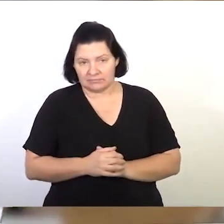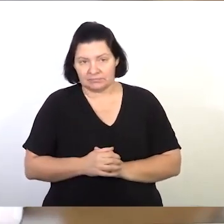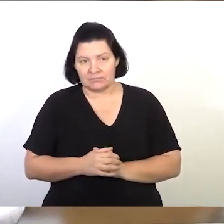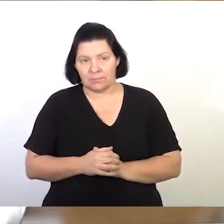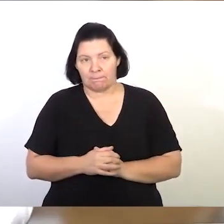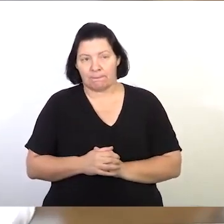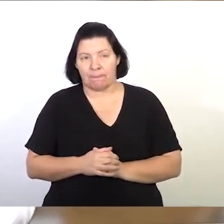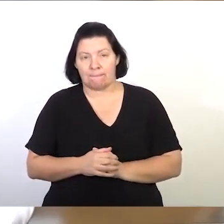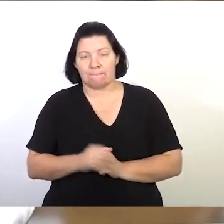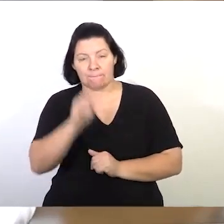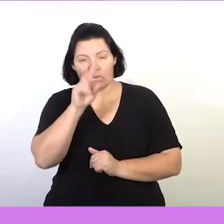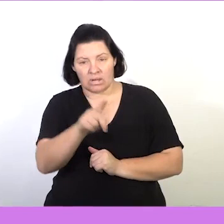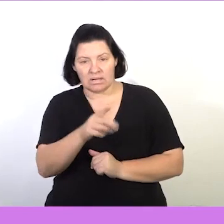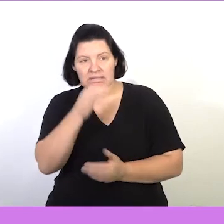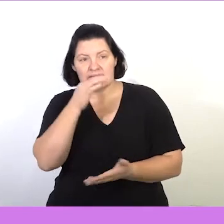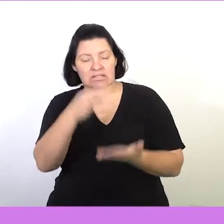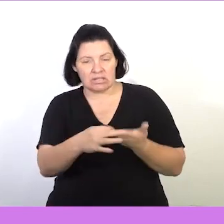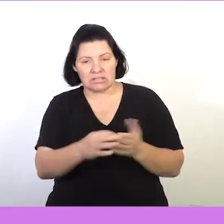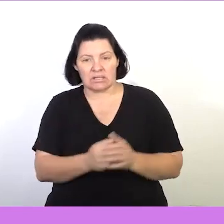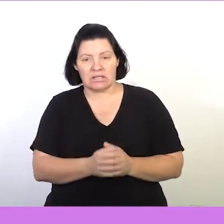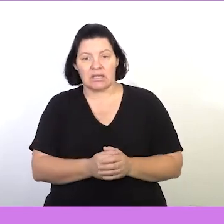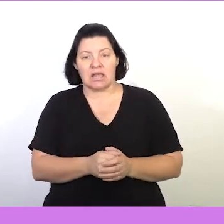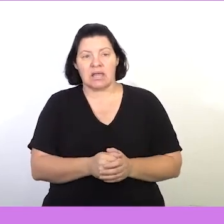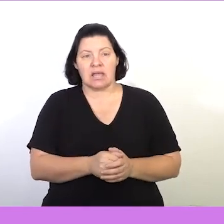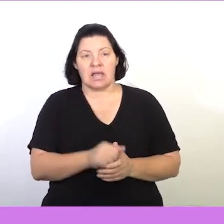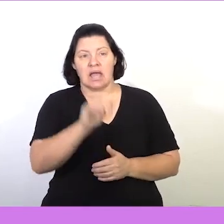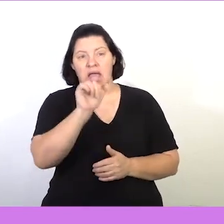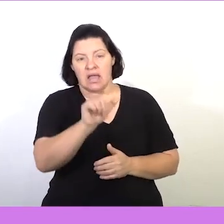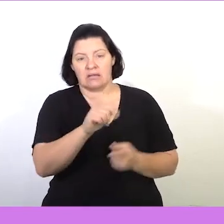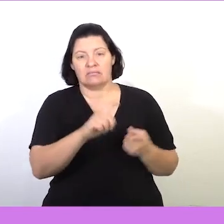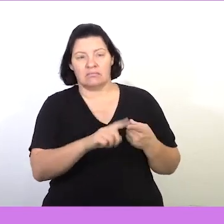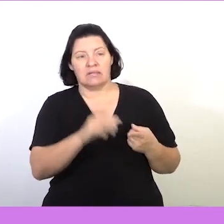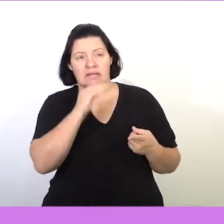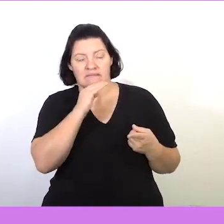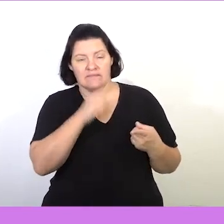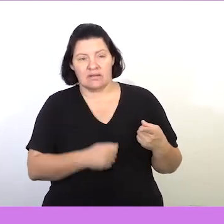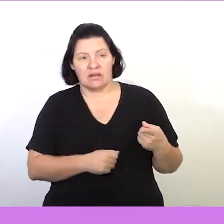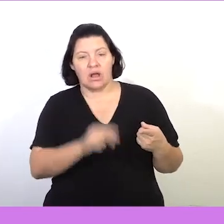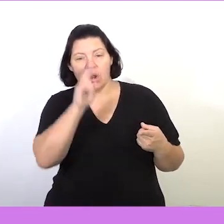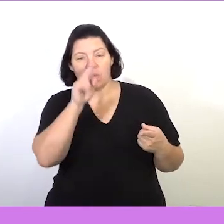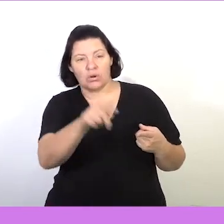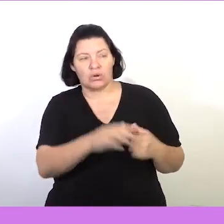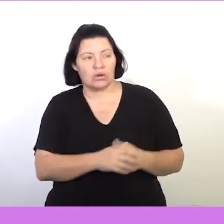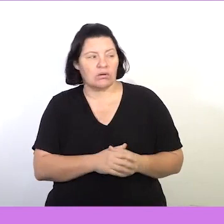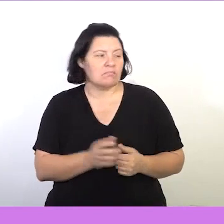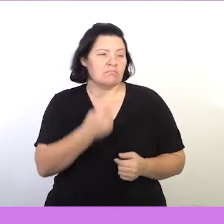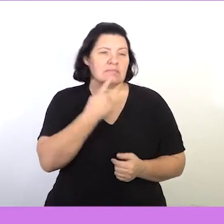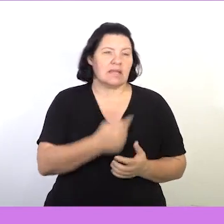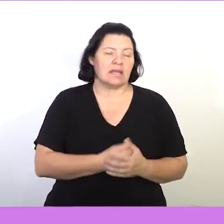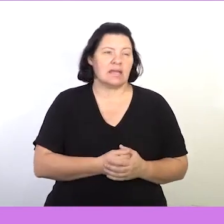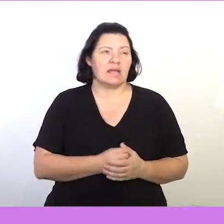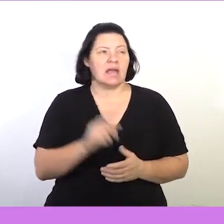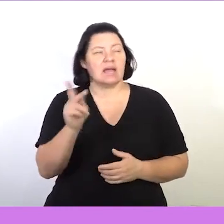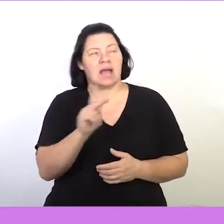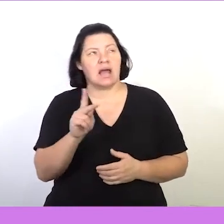profits? All right, so looking at that, it says suggest a way. So one answer will be sufficient here. So looking at this, I